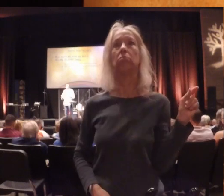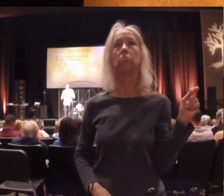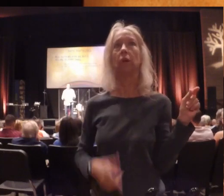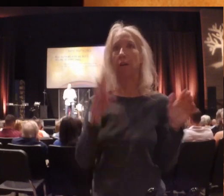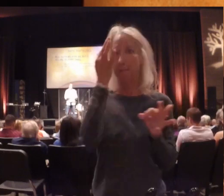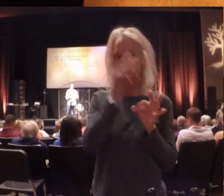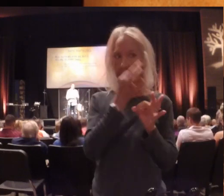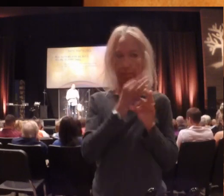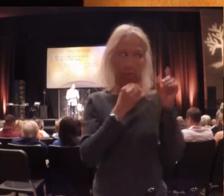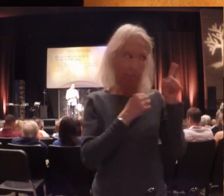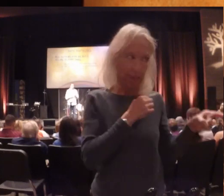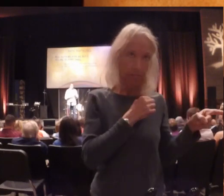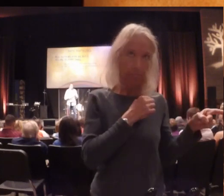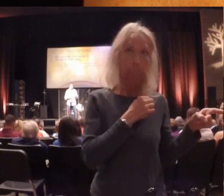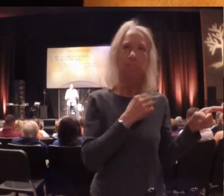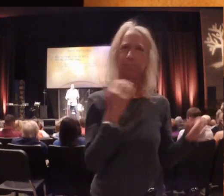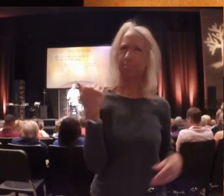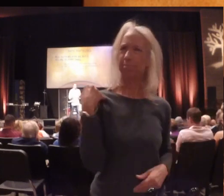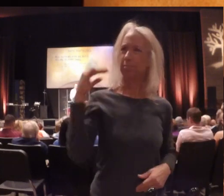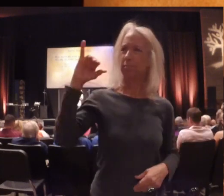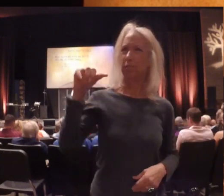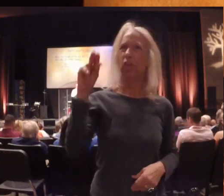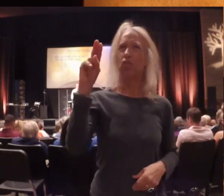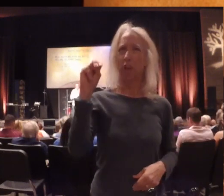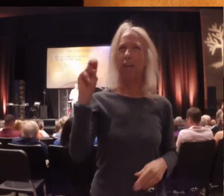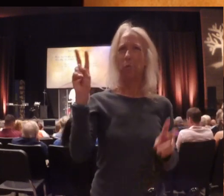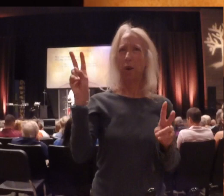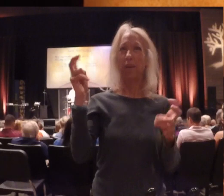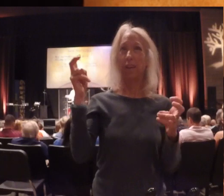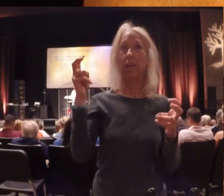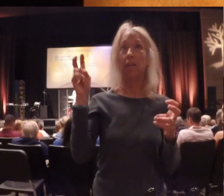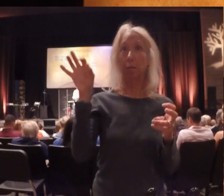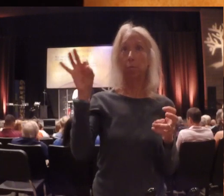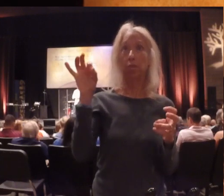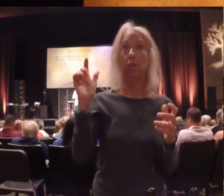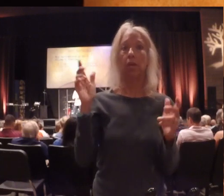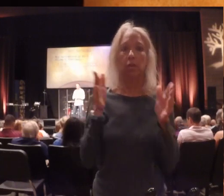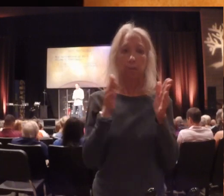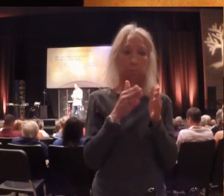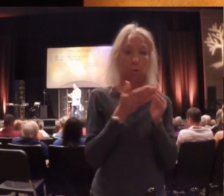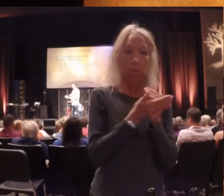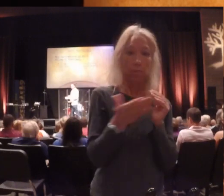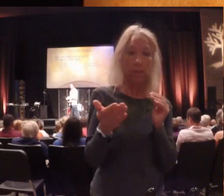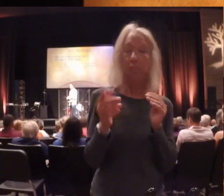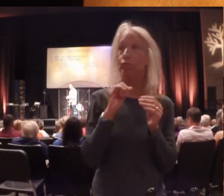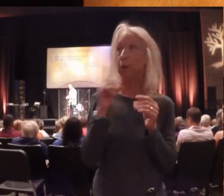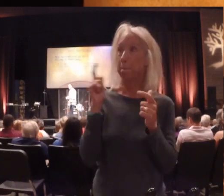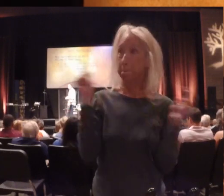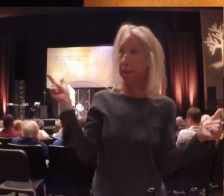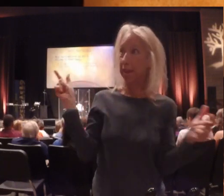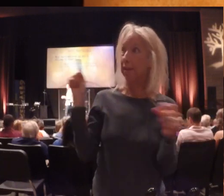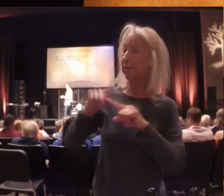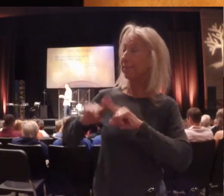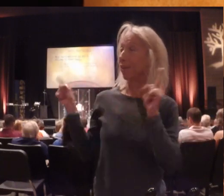small things to see a big difference. In January, we did a series called Small Things, Big Difference. And I know a lot